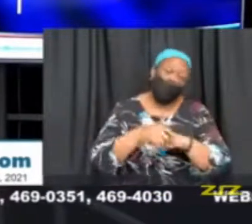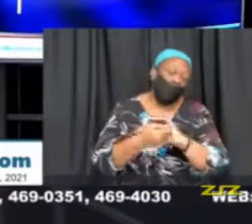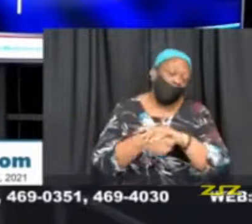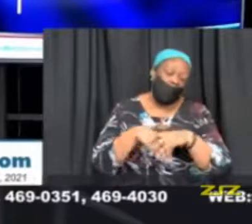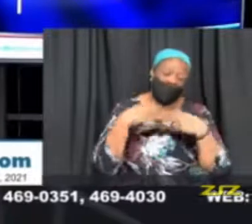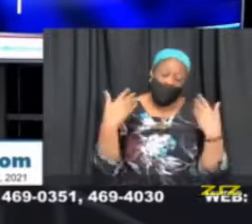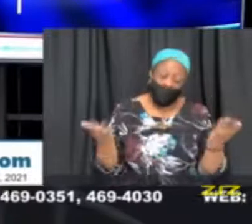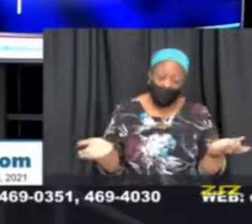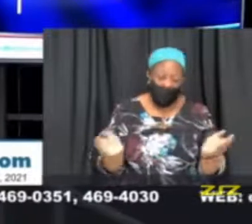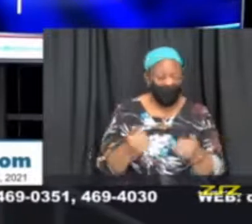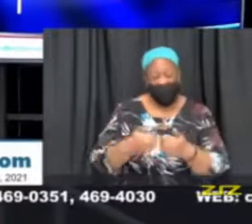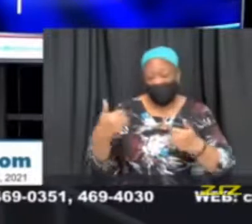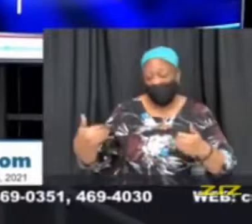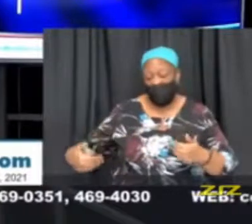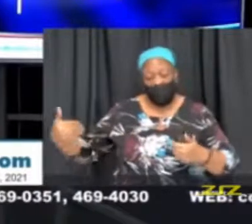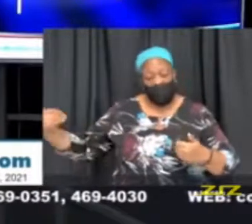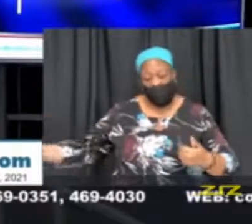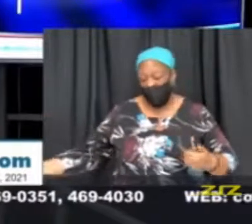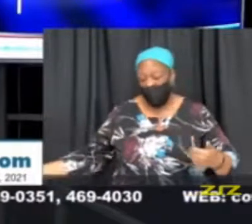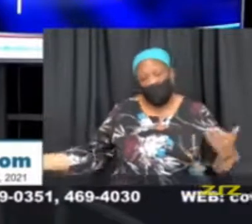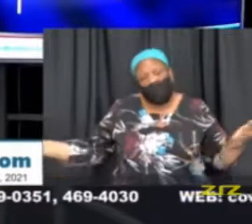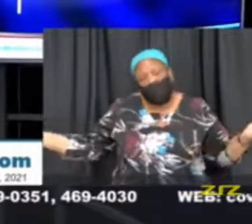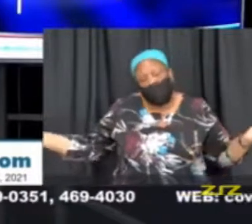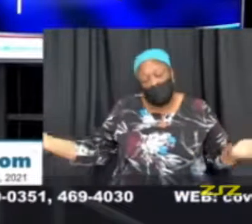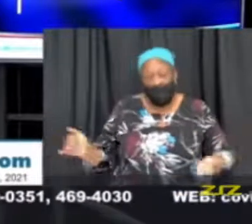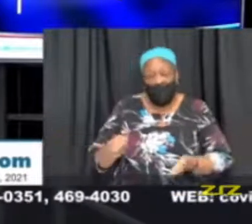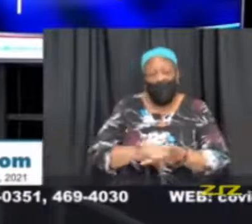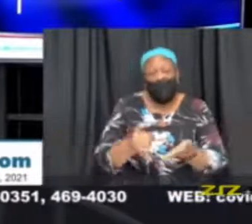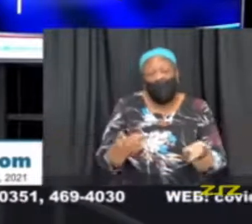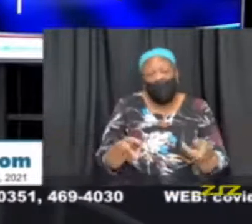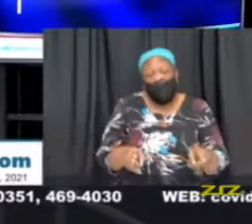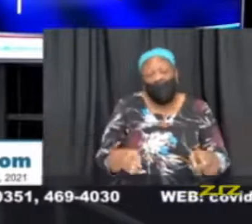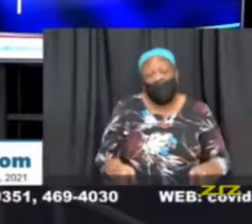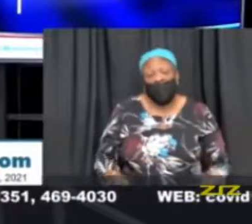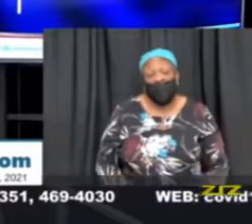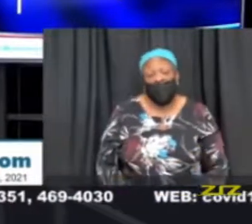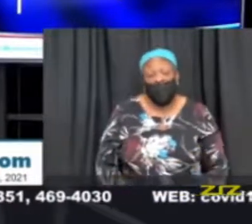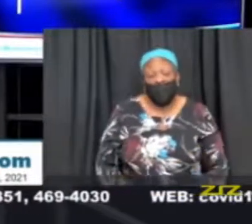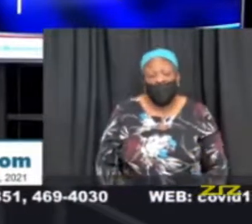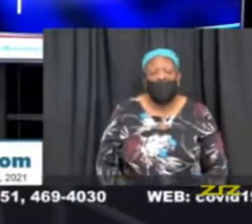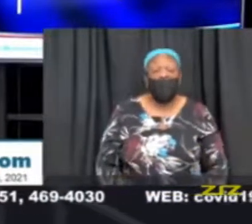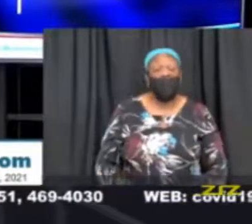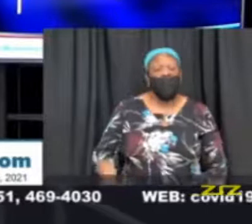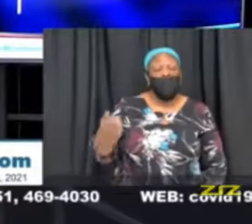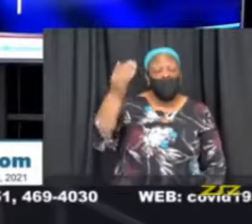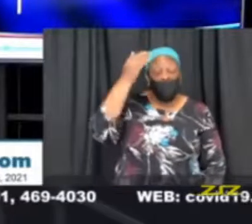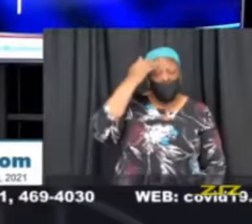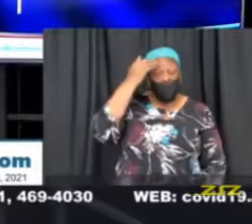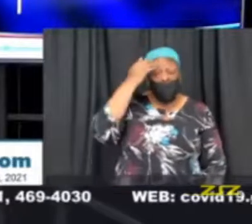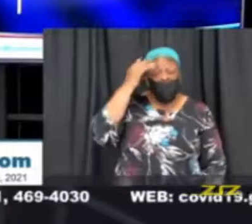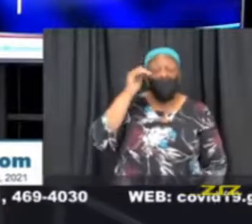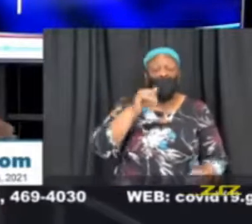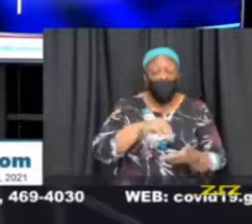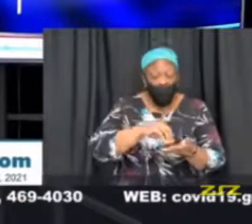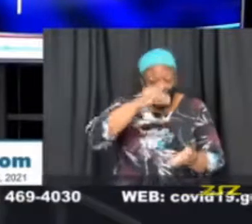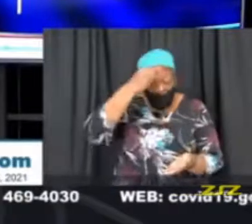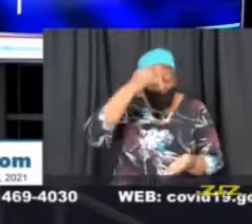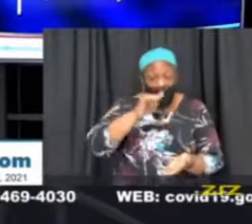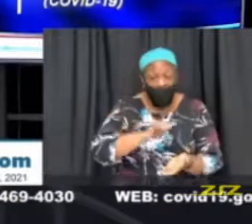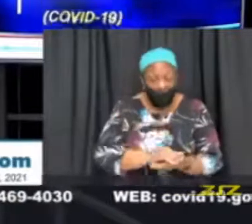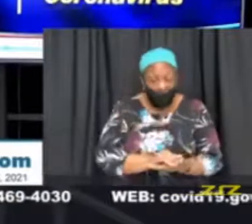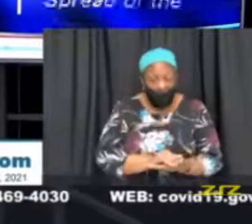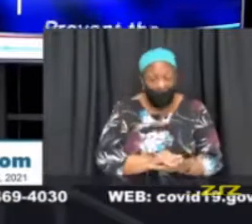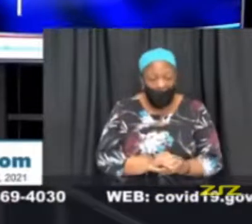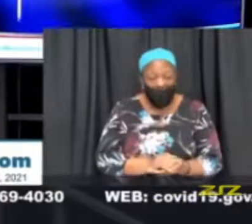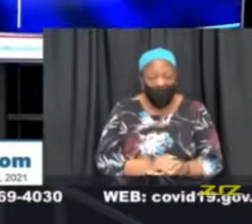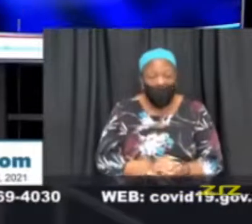recently had. And so what this tells us is that even though one could reach herd immunity, I said before, it is not an on and off